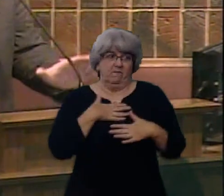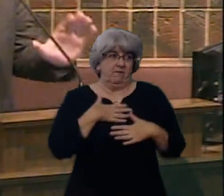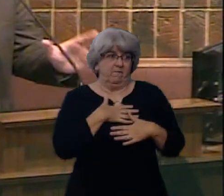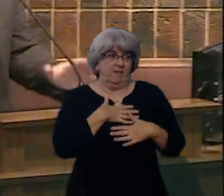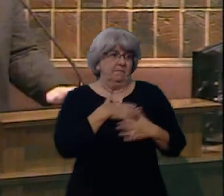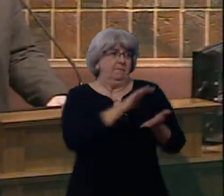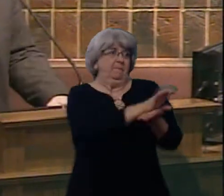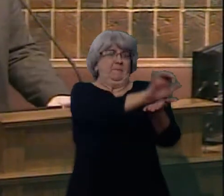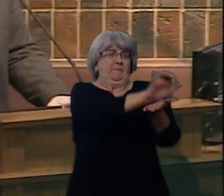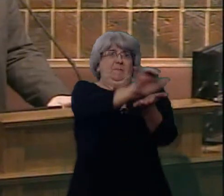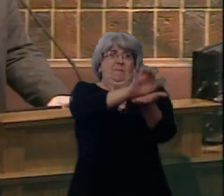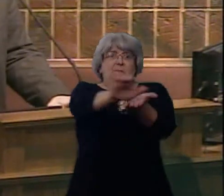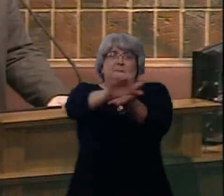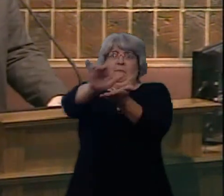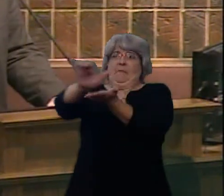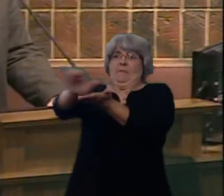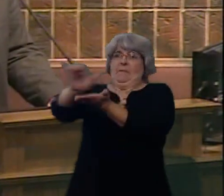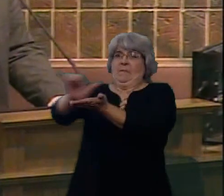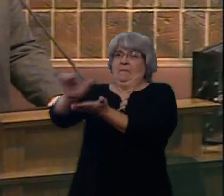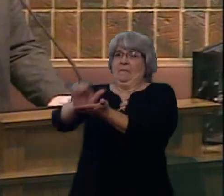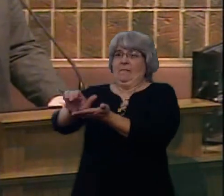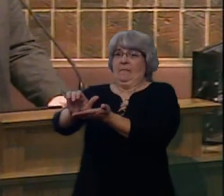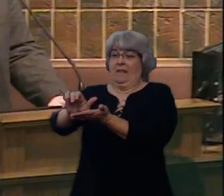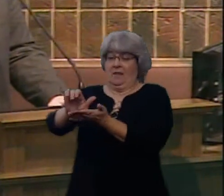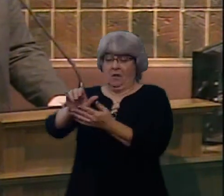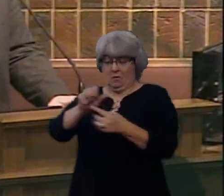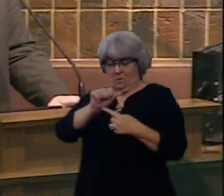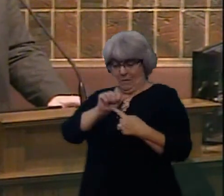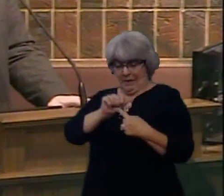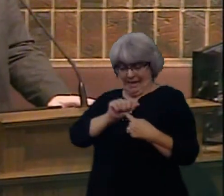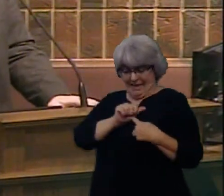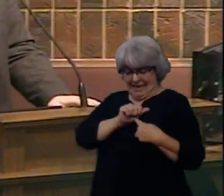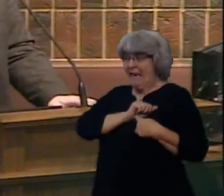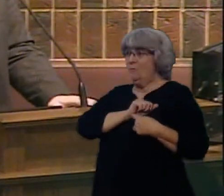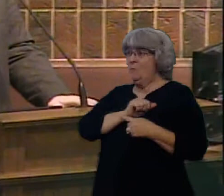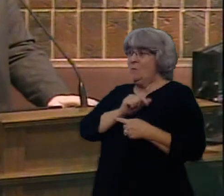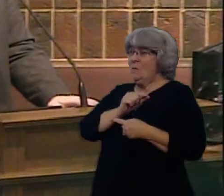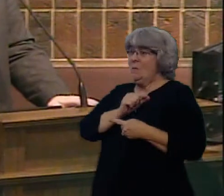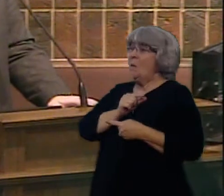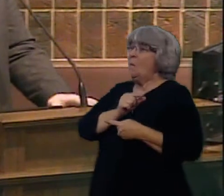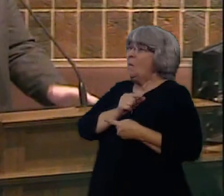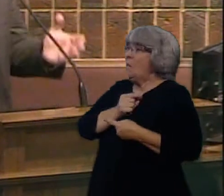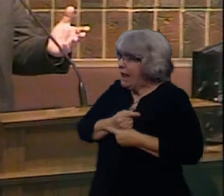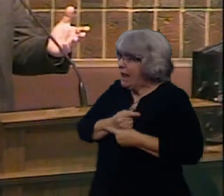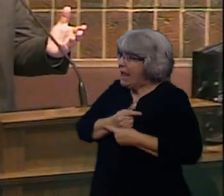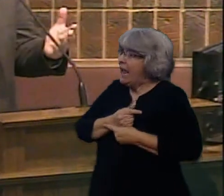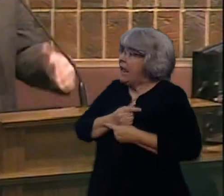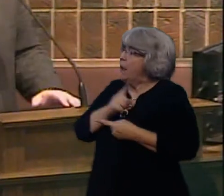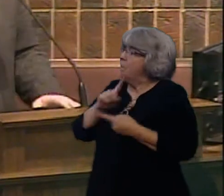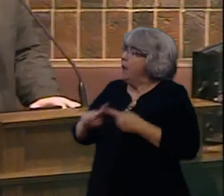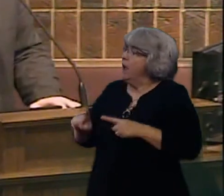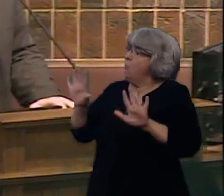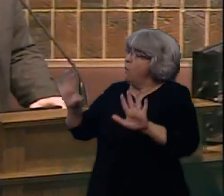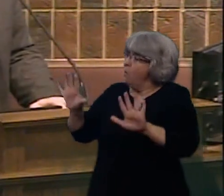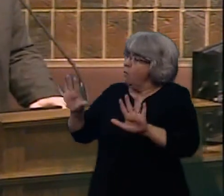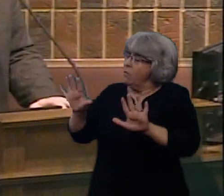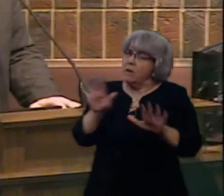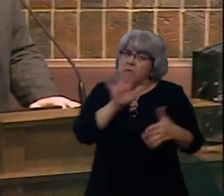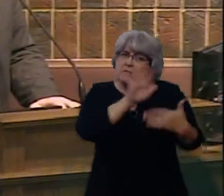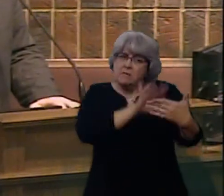that's the right attitude. But they need to slow down and learn to discern between right and